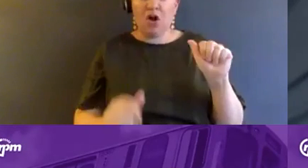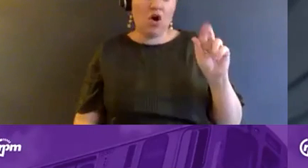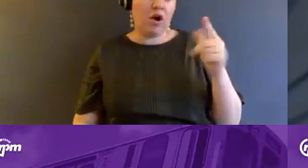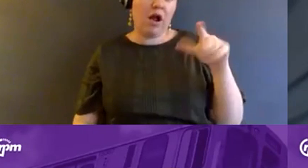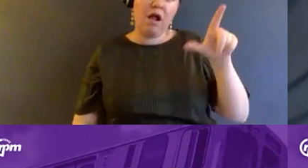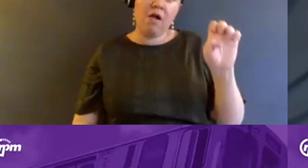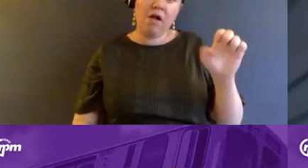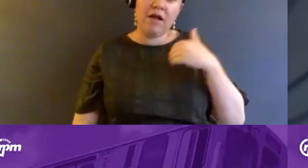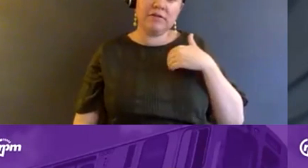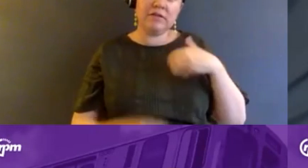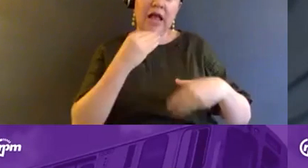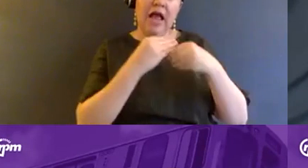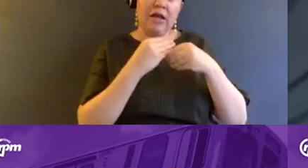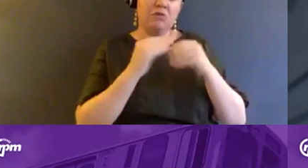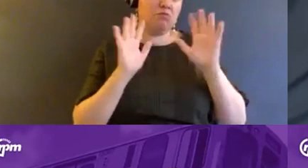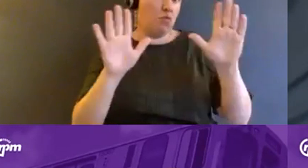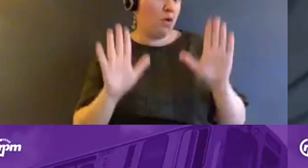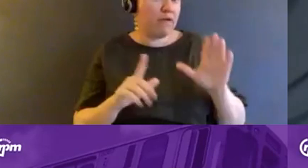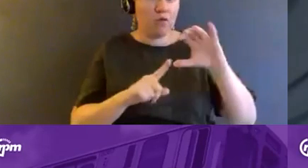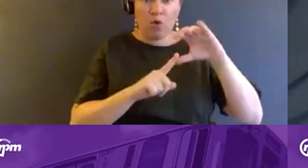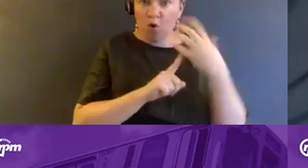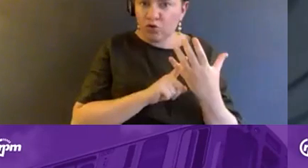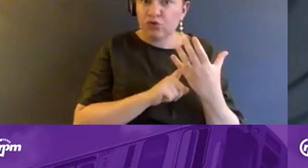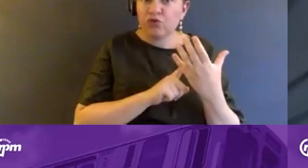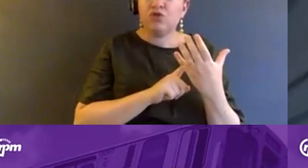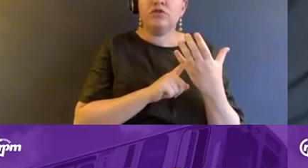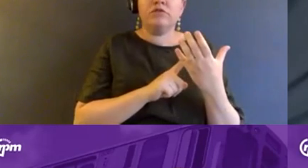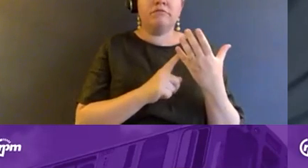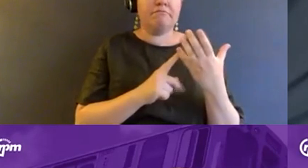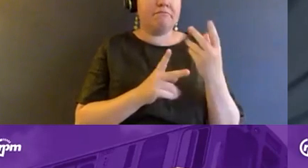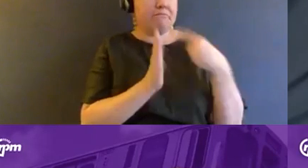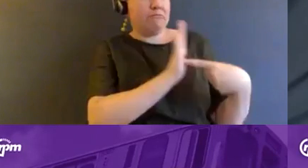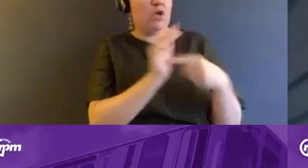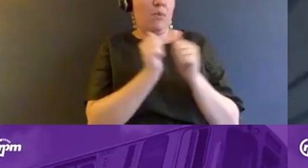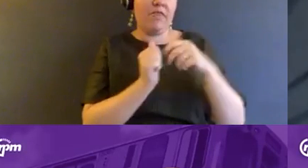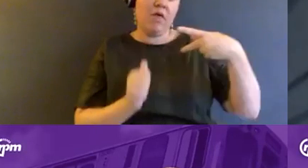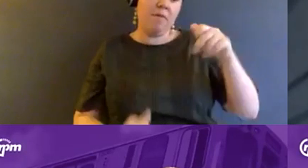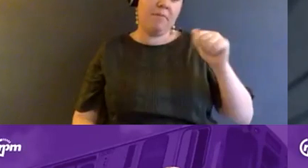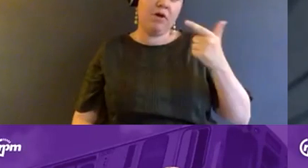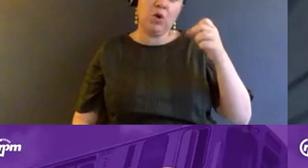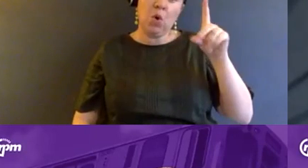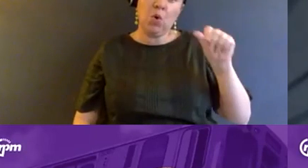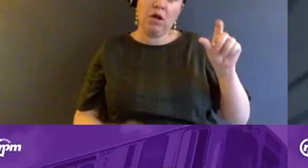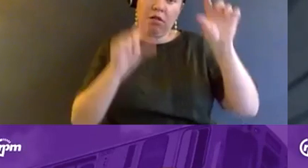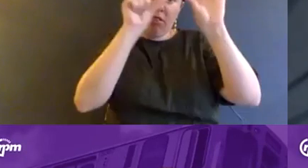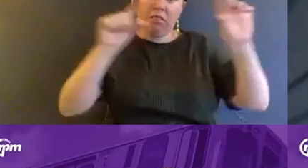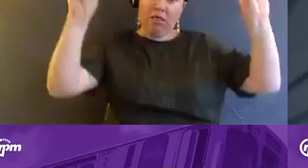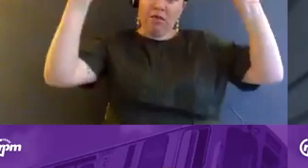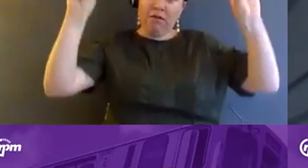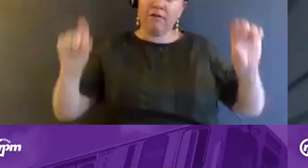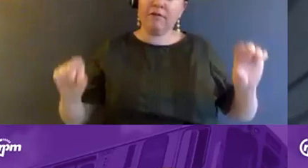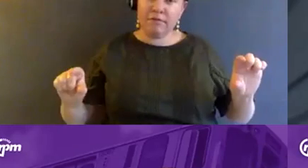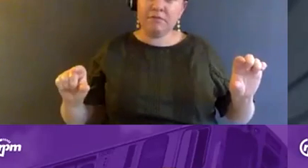added wonderful culture that it presents, and the pagoda is part of that. And so we're definitely looking to bring a